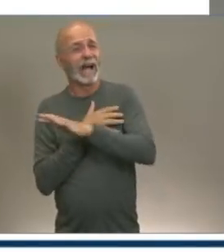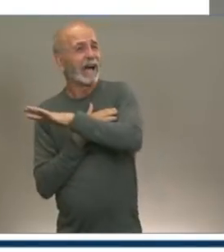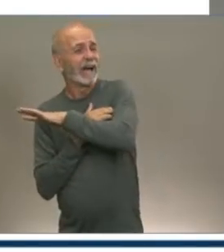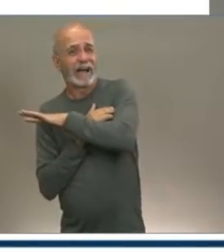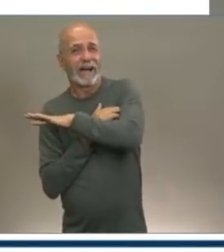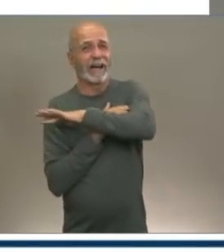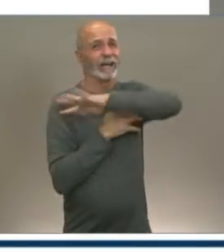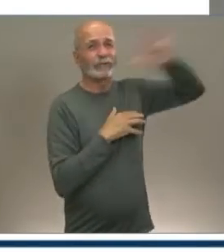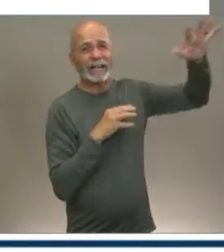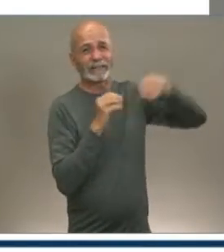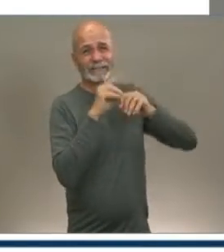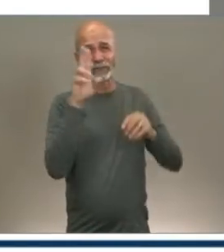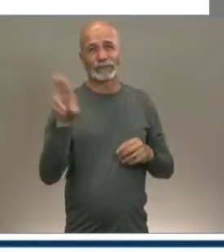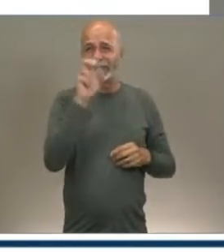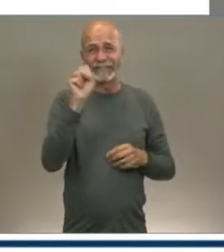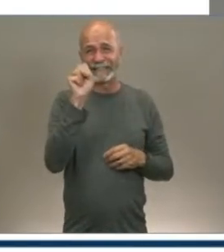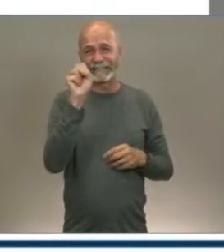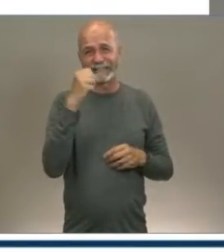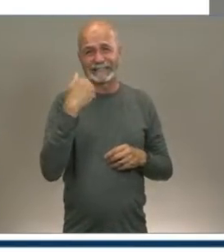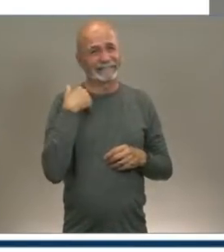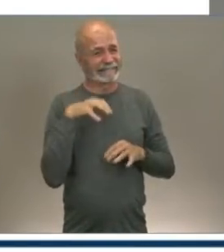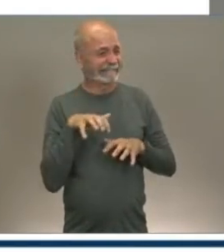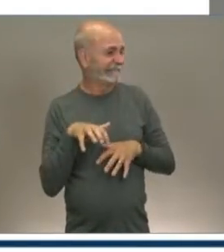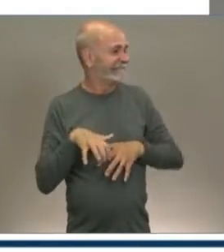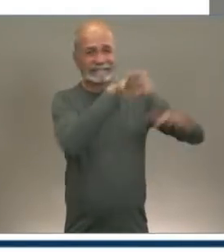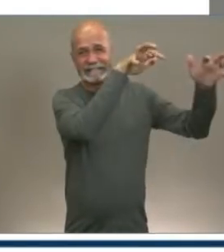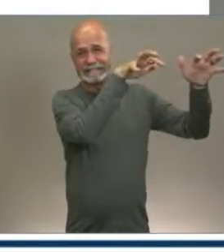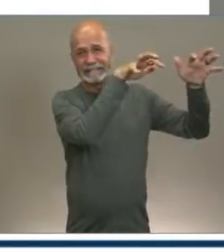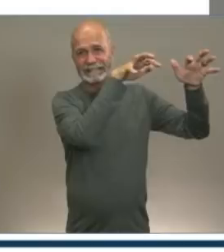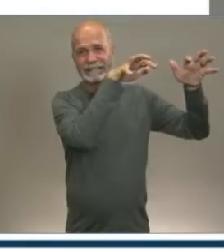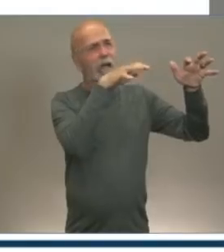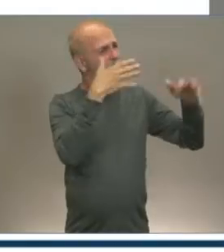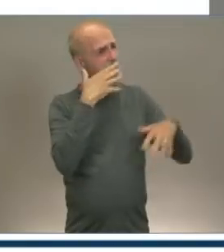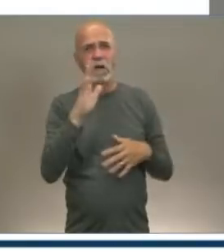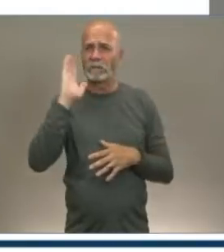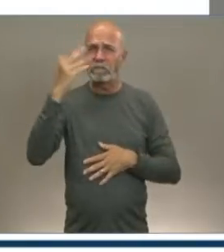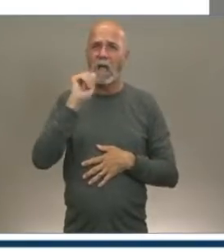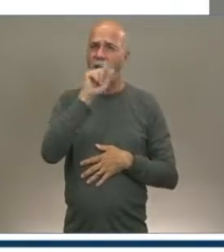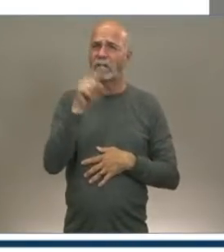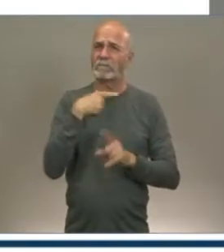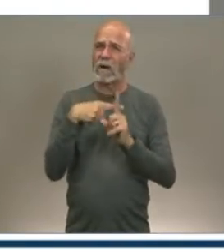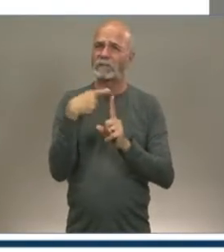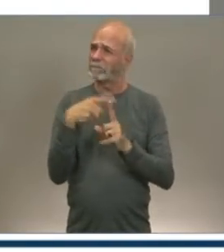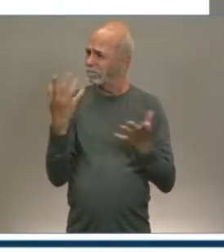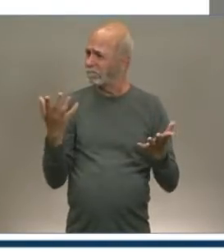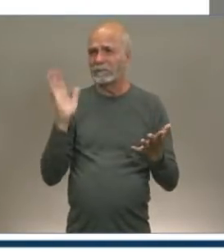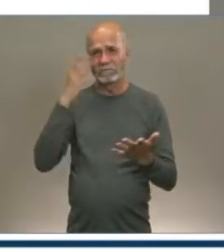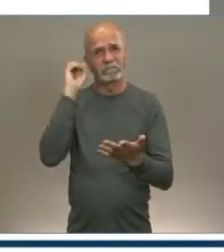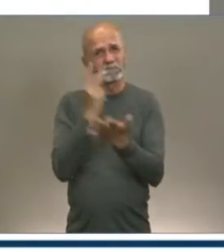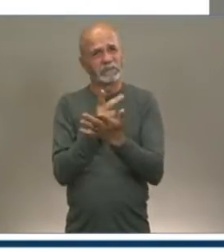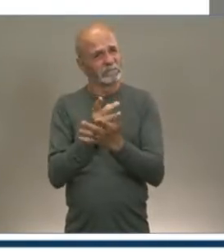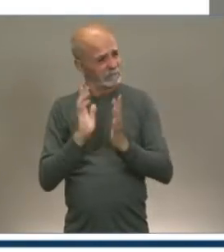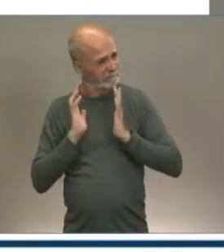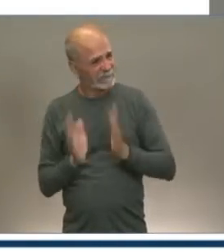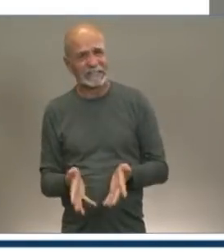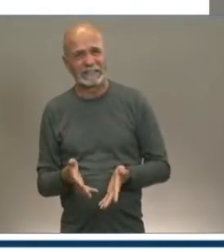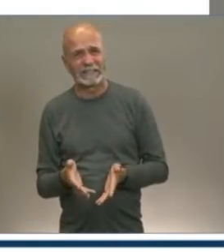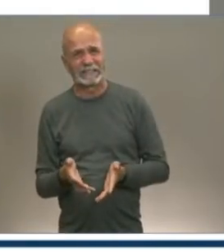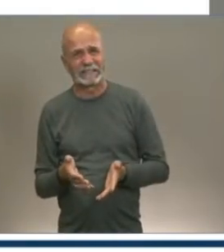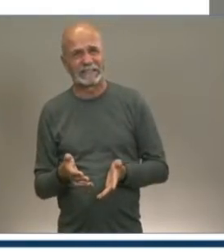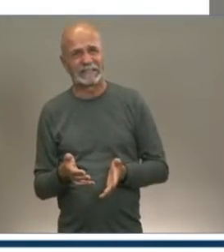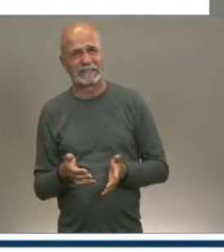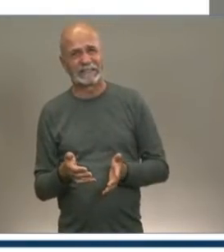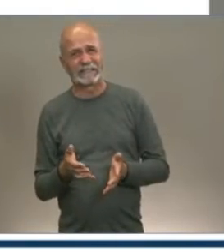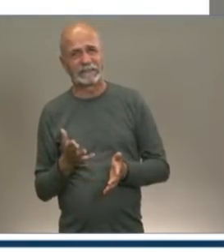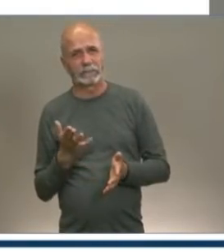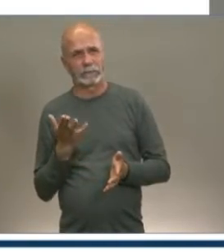but certainly they're all have been approved both in Canada and the United States. So I'm not sure why businesses